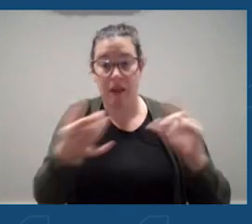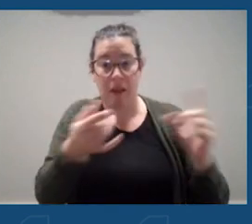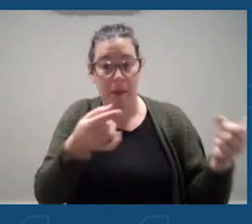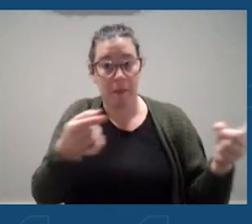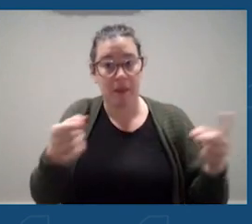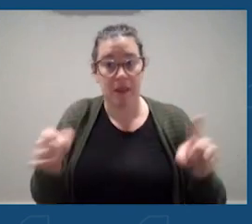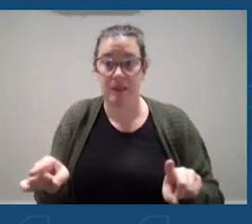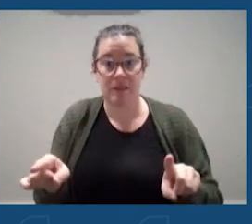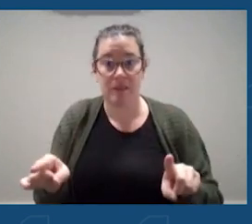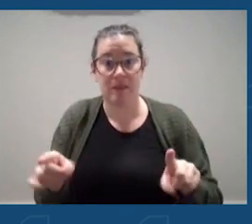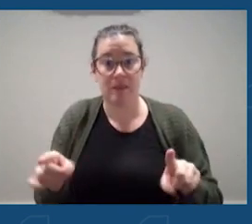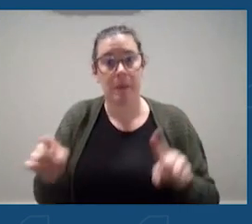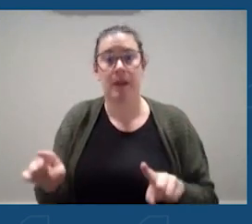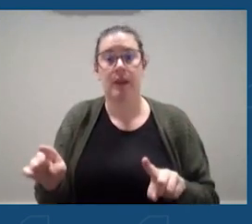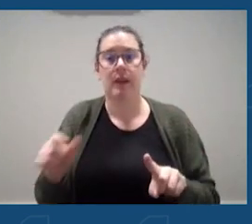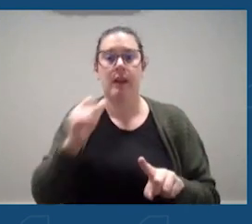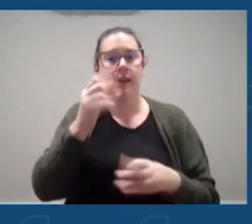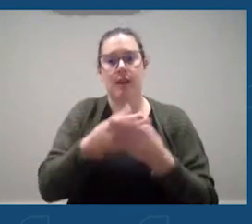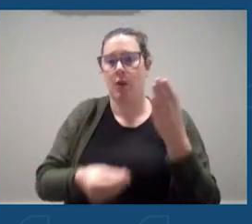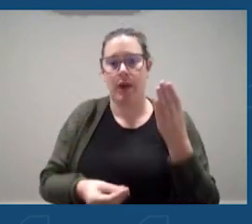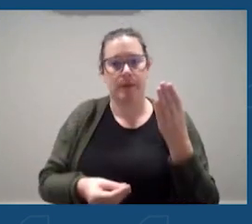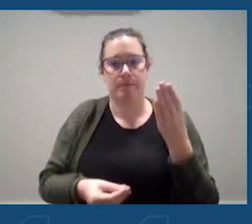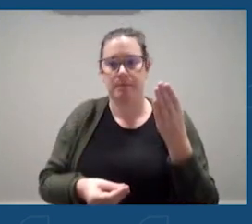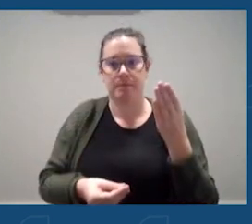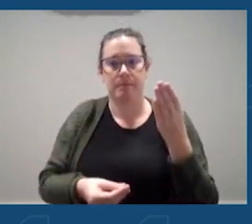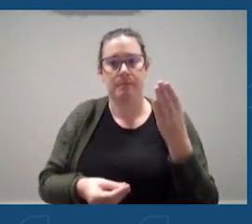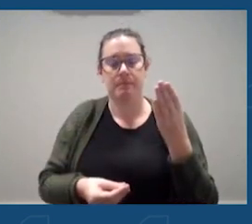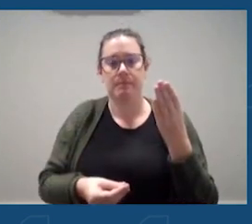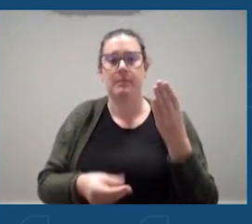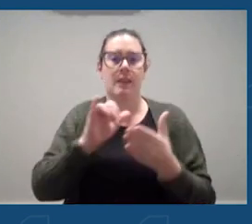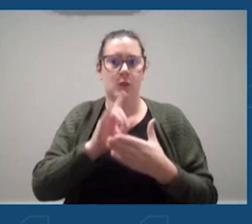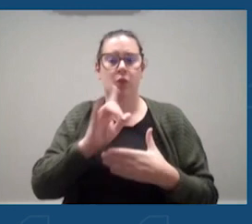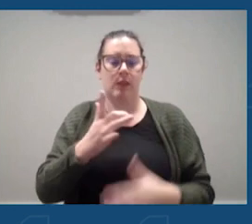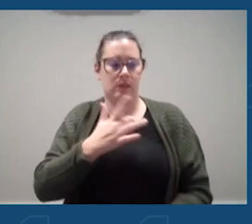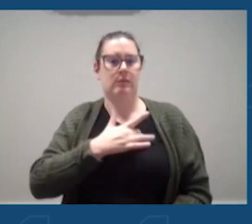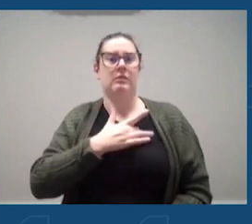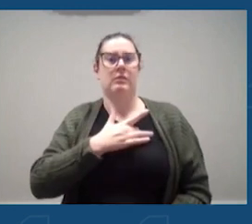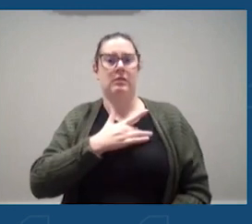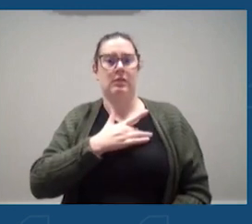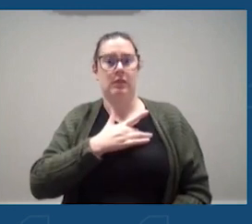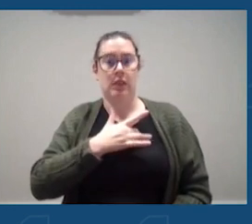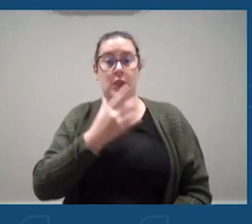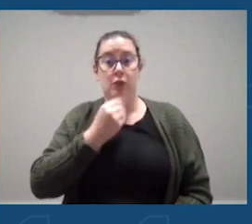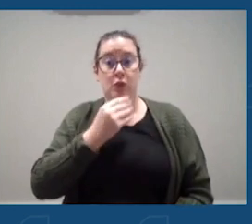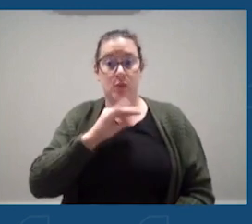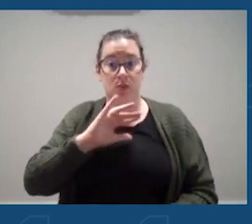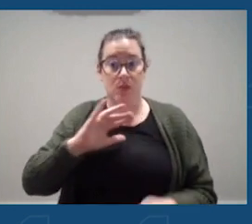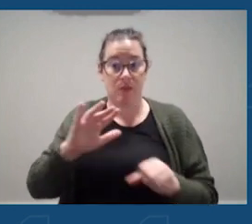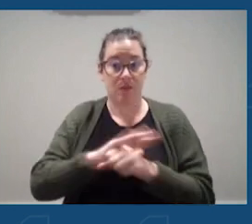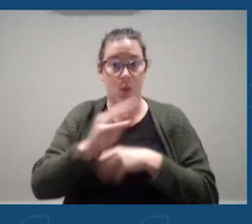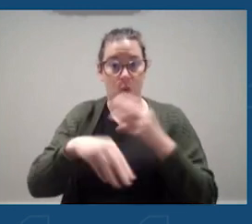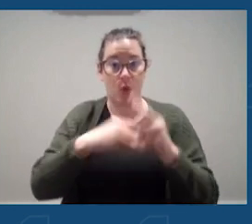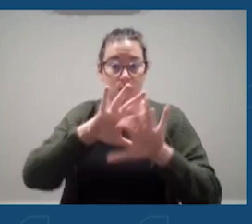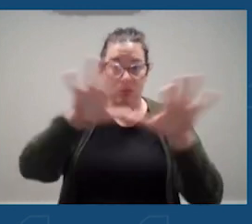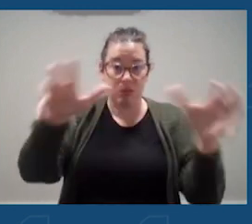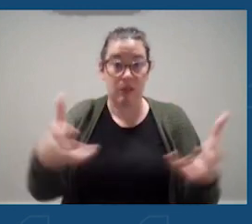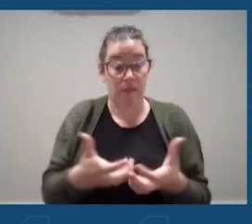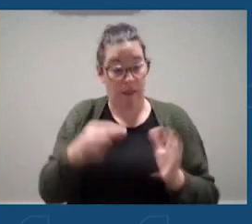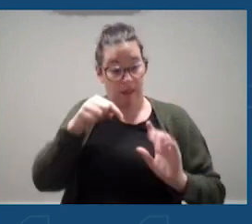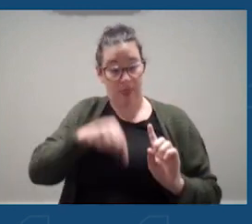what's so hurtful. It's still targeting Jews across the world, and yes, in our own state, because we've had